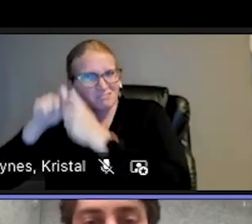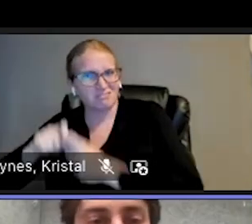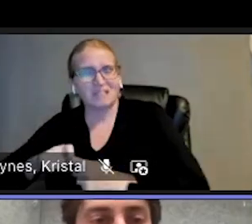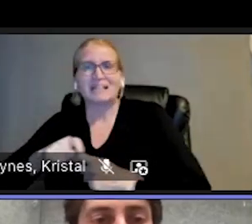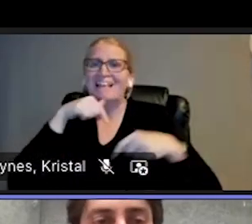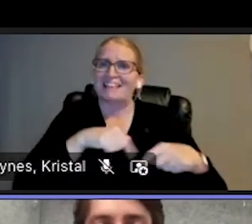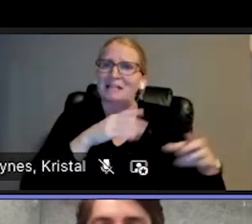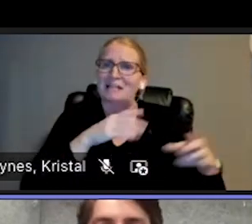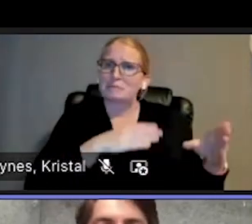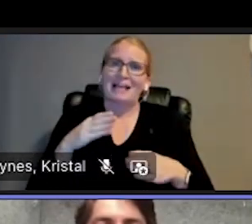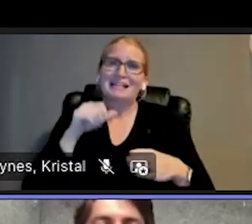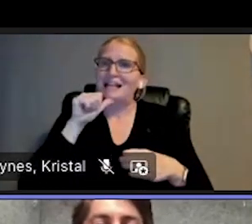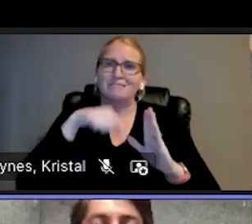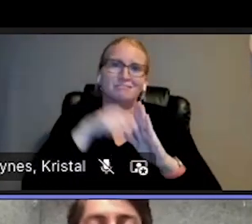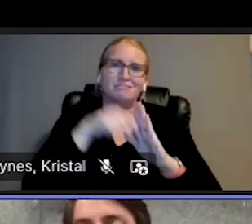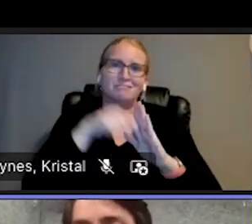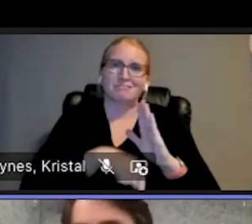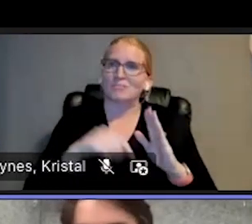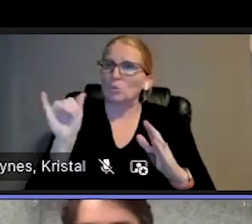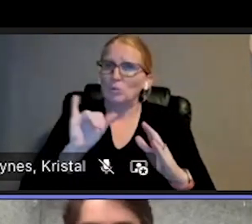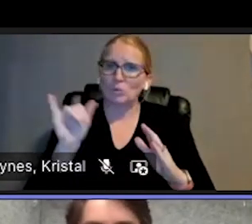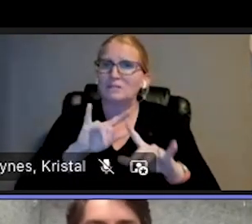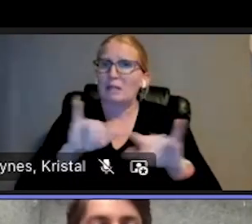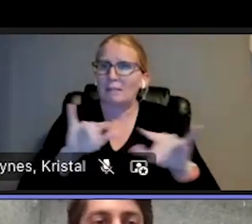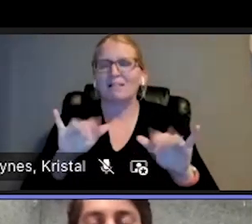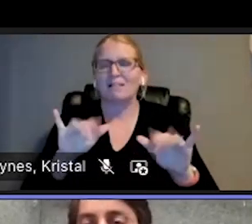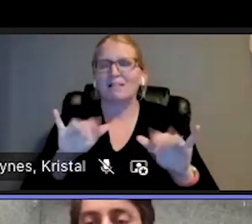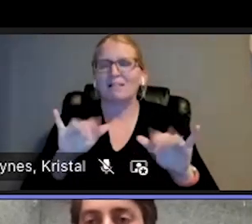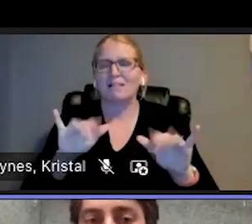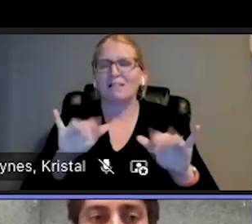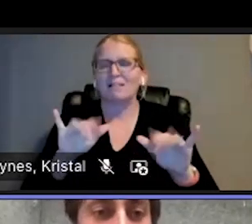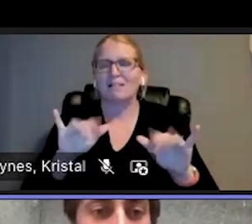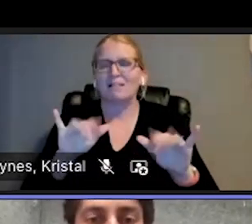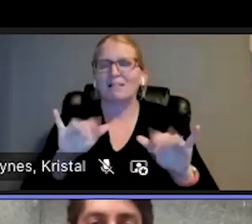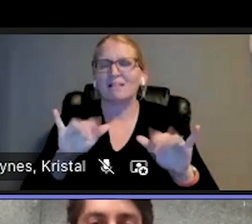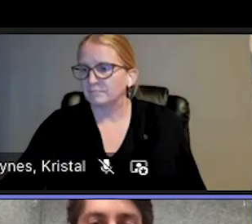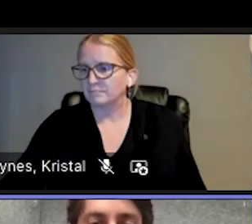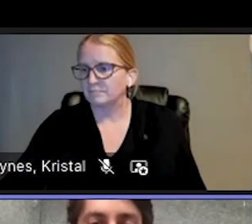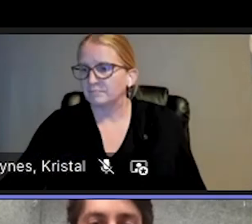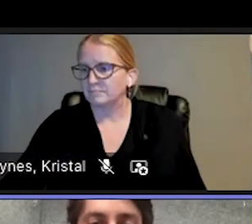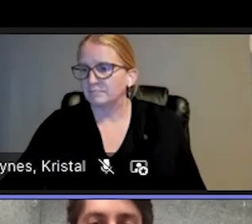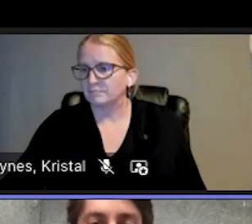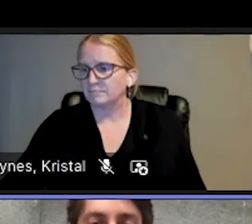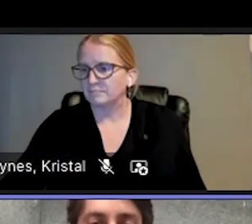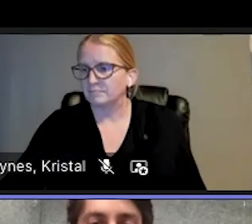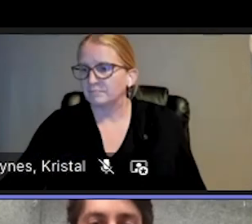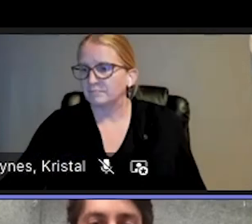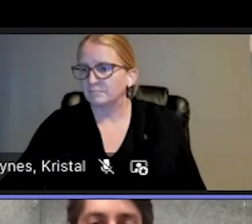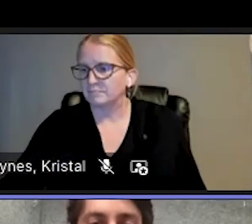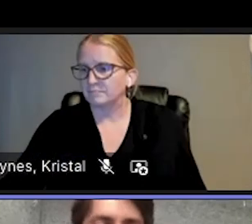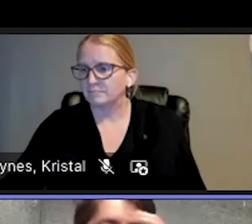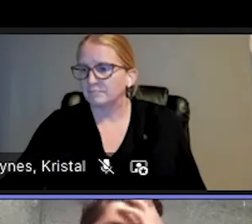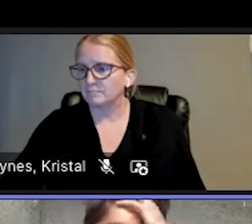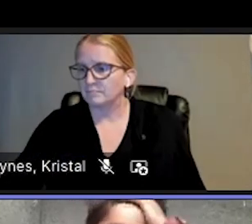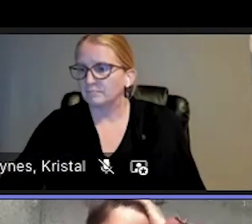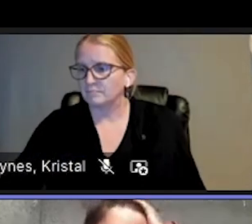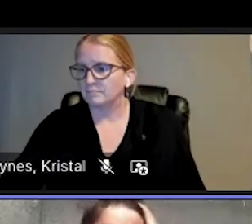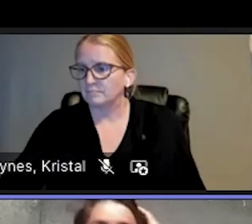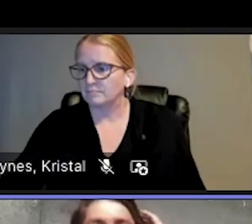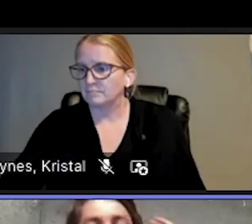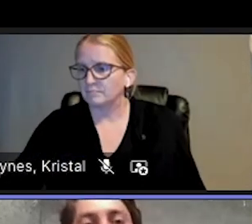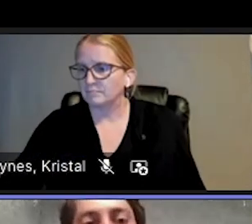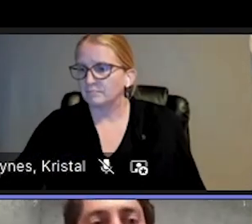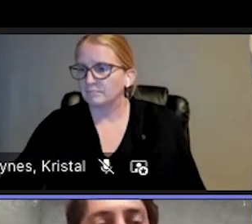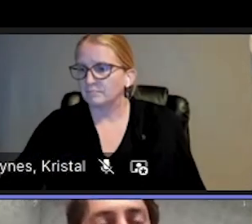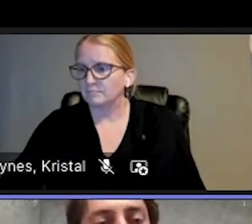A number of pieces of research underpin this plan. We did a major survey, phone-based